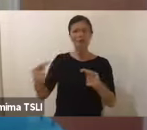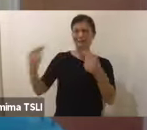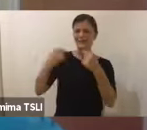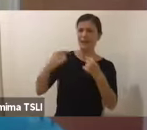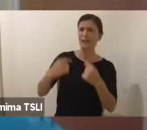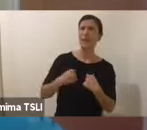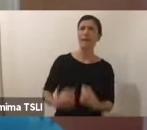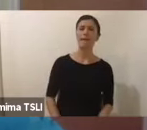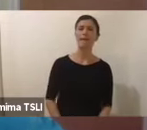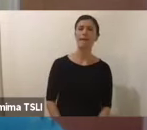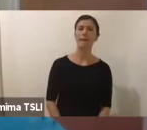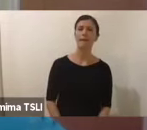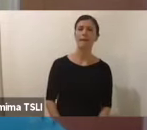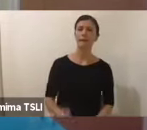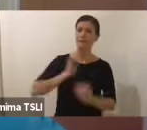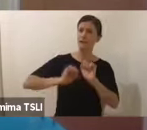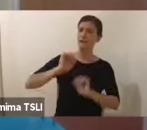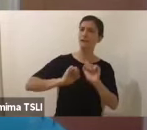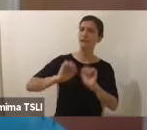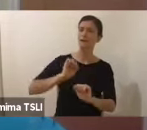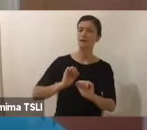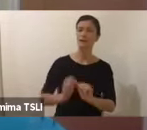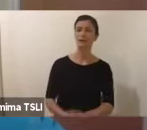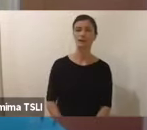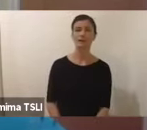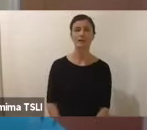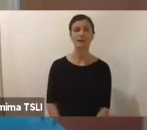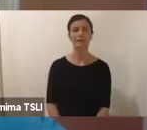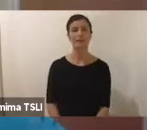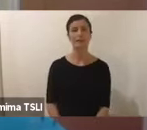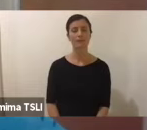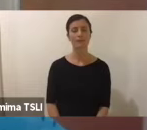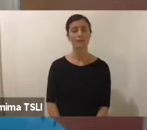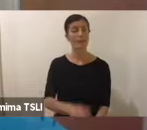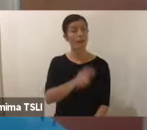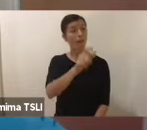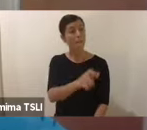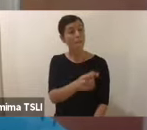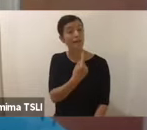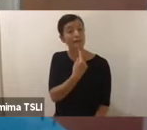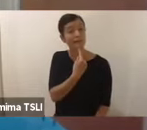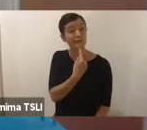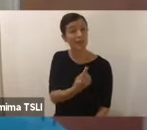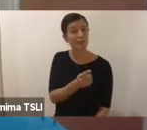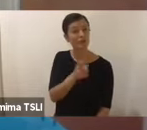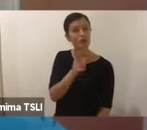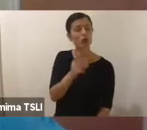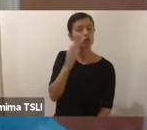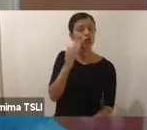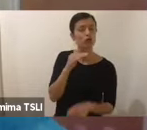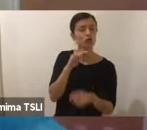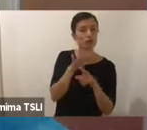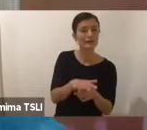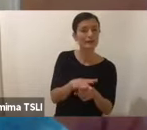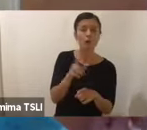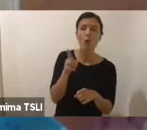drop into this when somebody says you're right you're being racist or you've got white fragility something happens it's